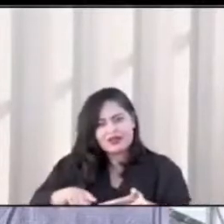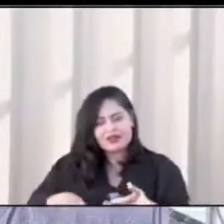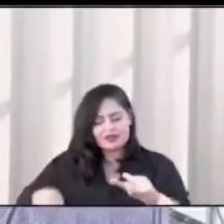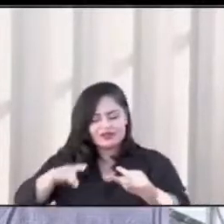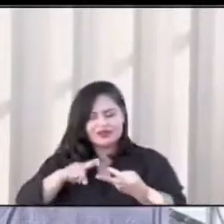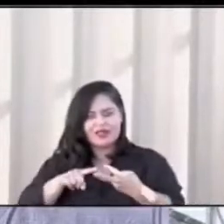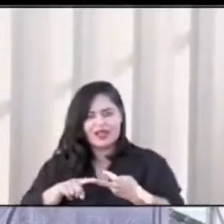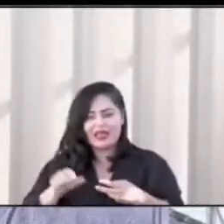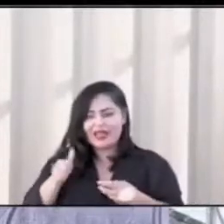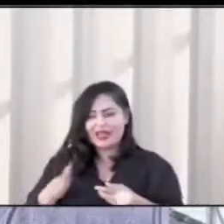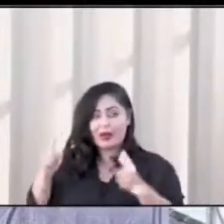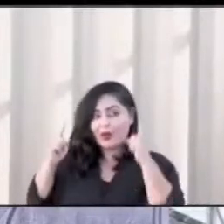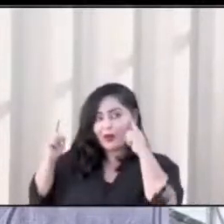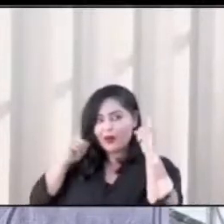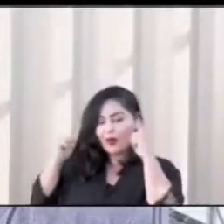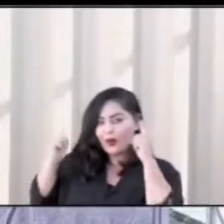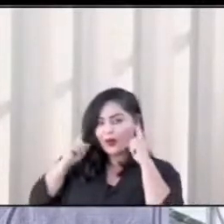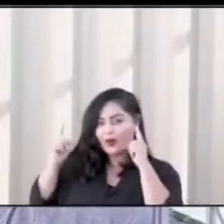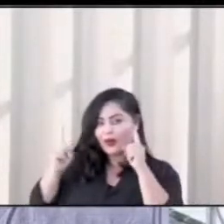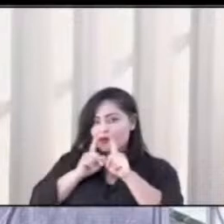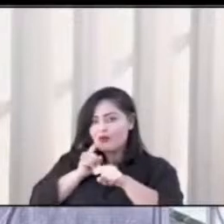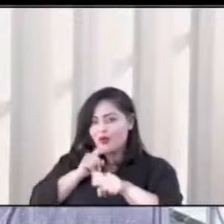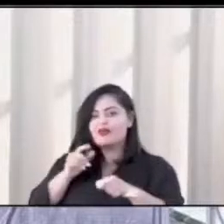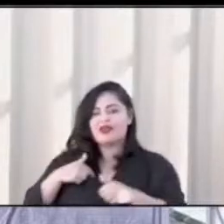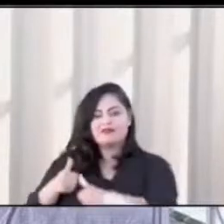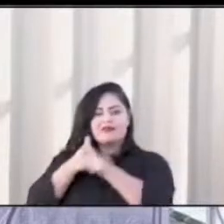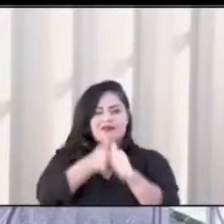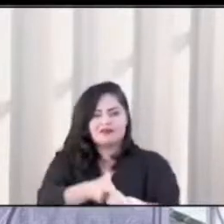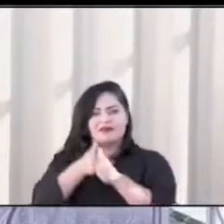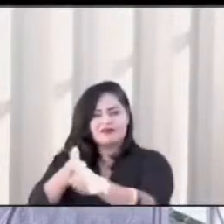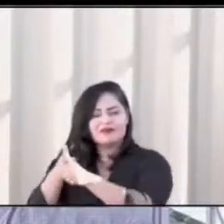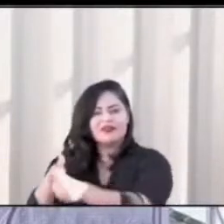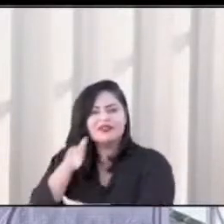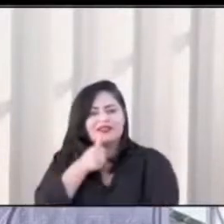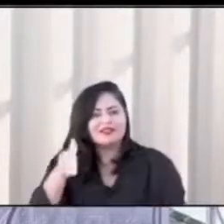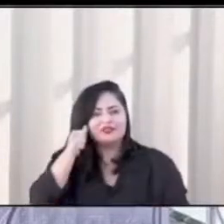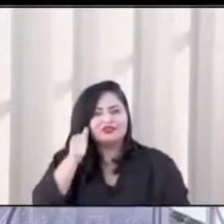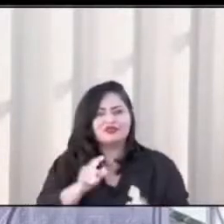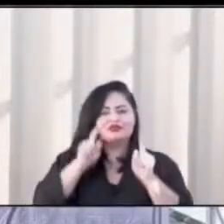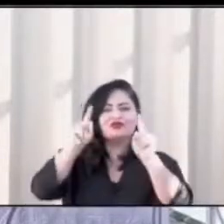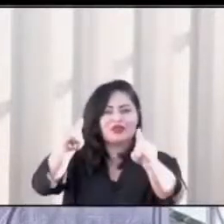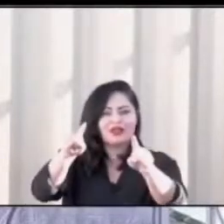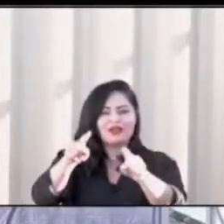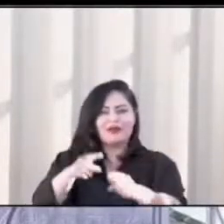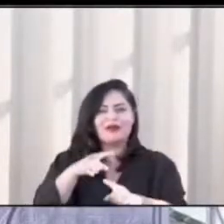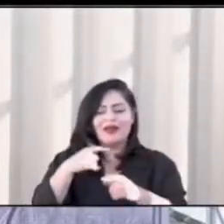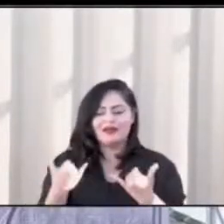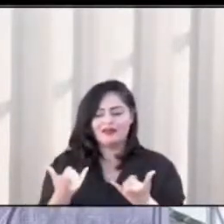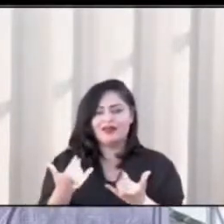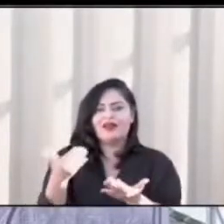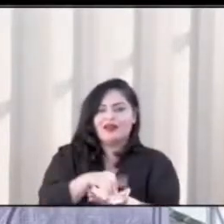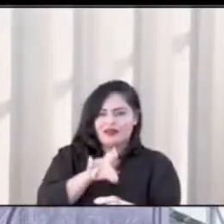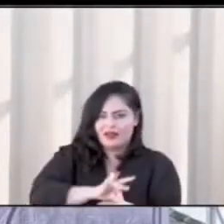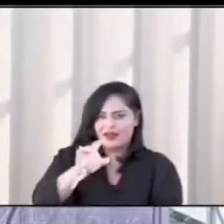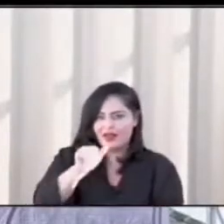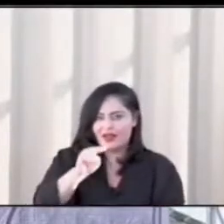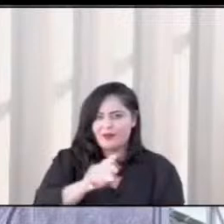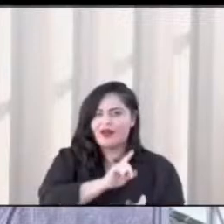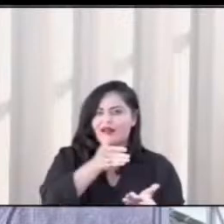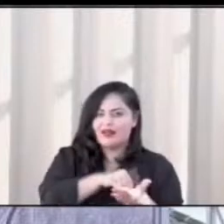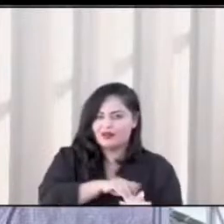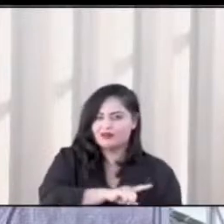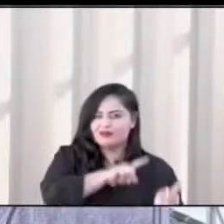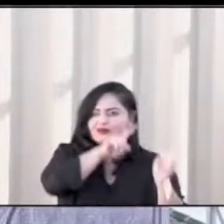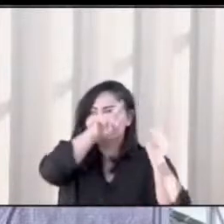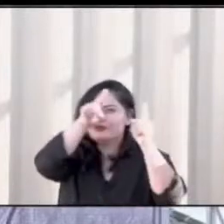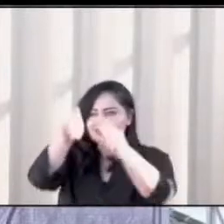leads. The team processing the scene went out yesterday and was out there again this morning at 8 a.m. The team